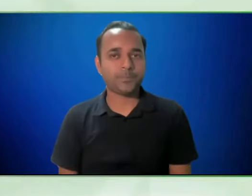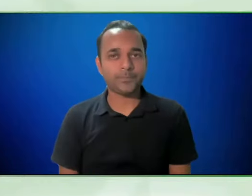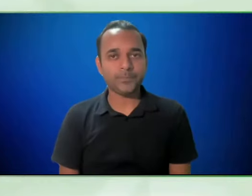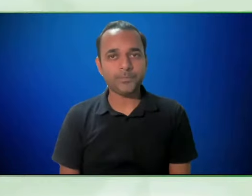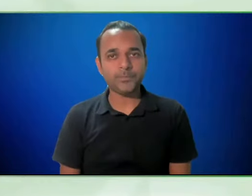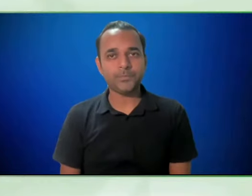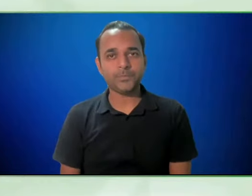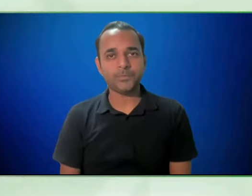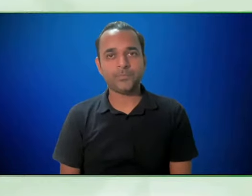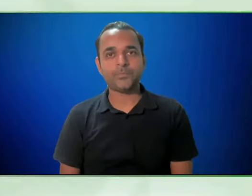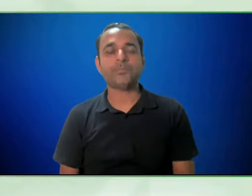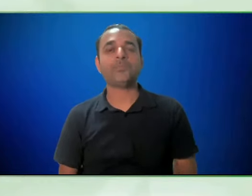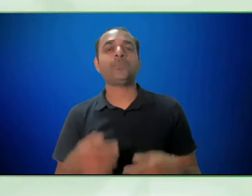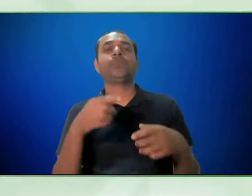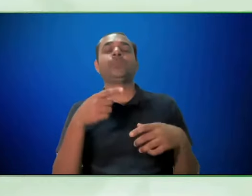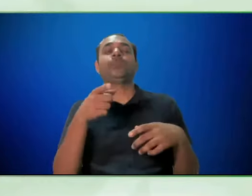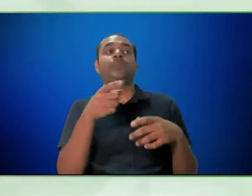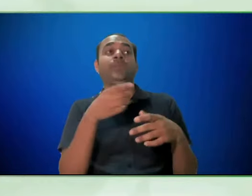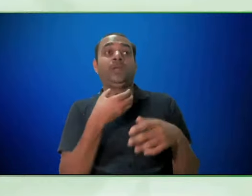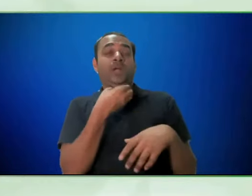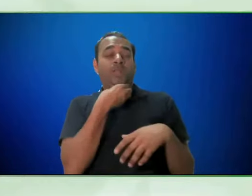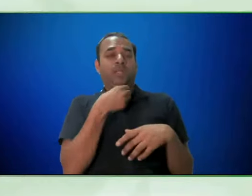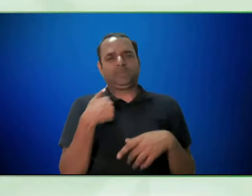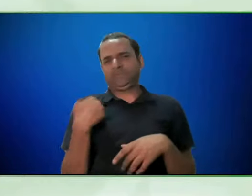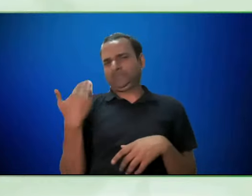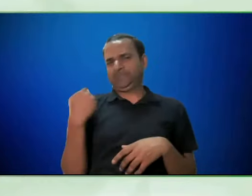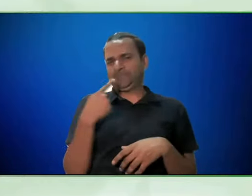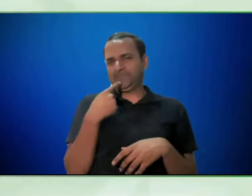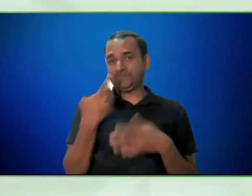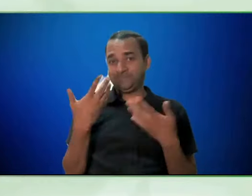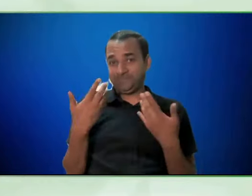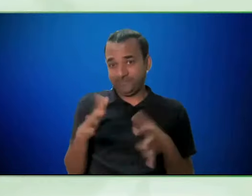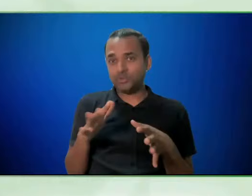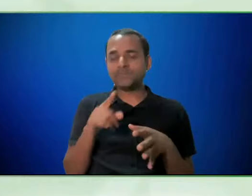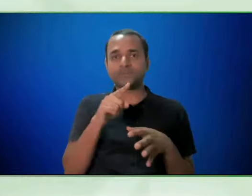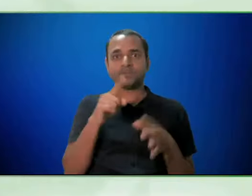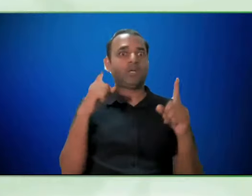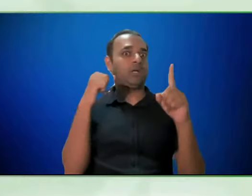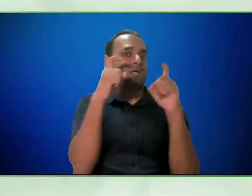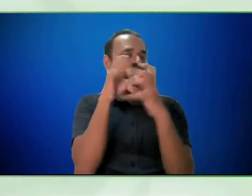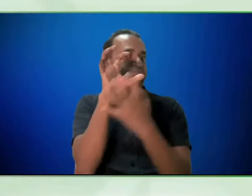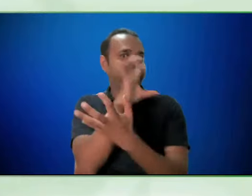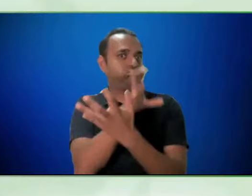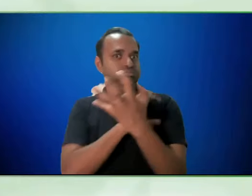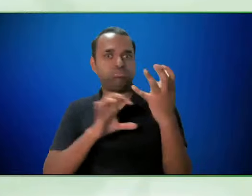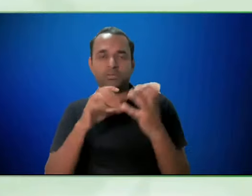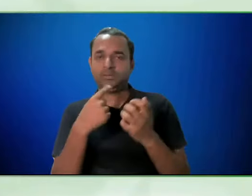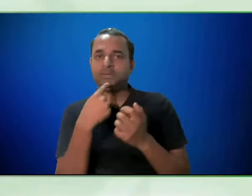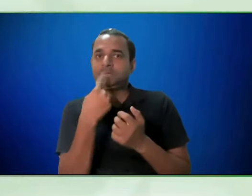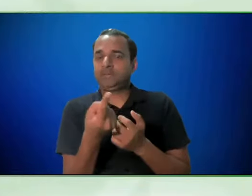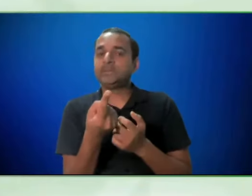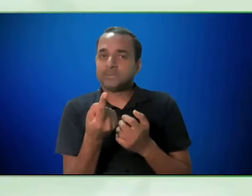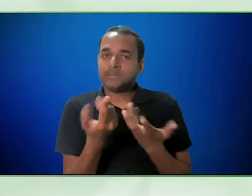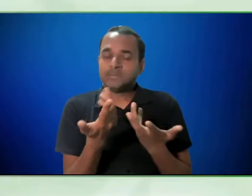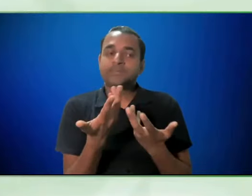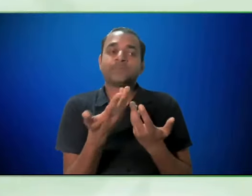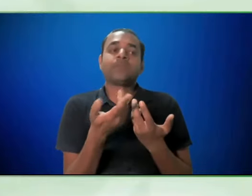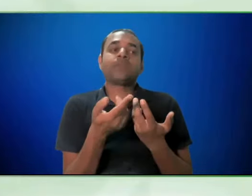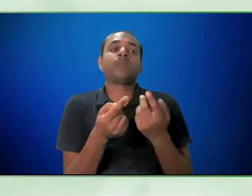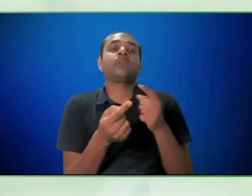better method for evaluation, for instance, and it's also very complicated to.